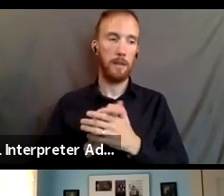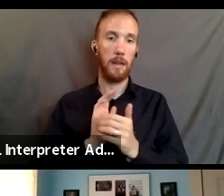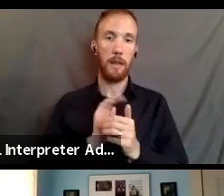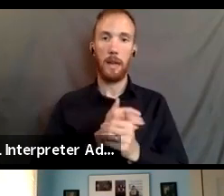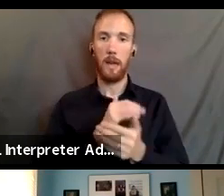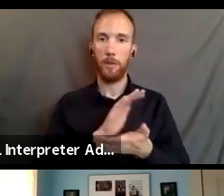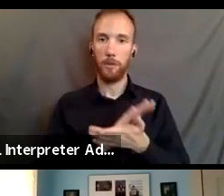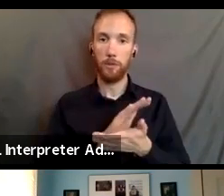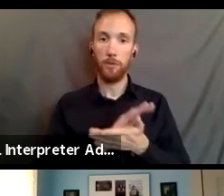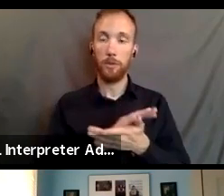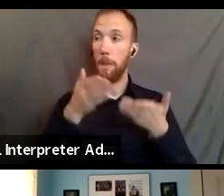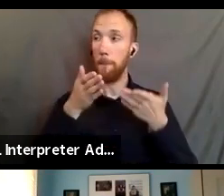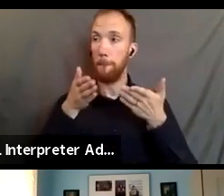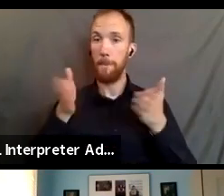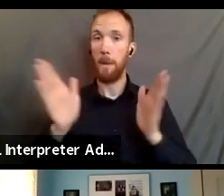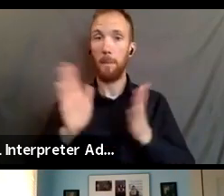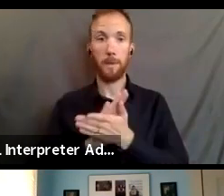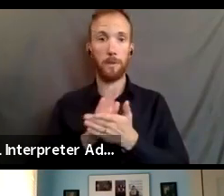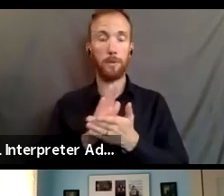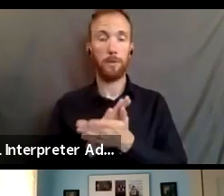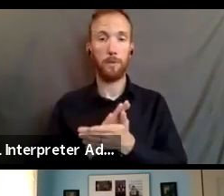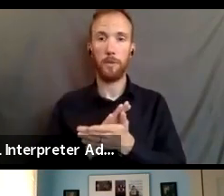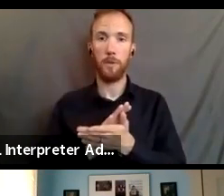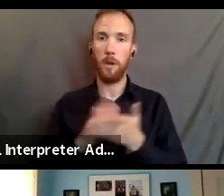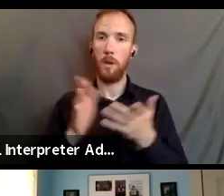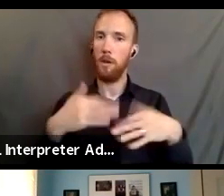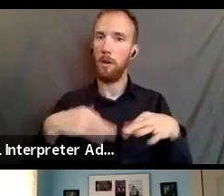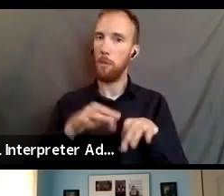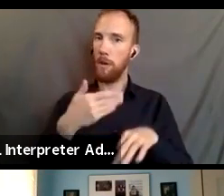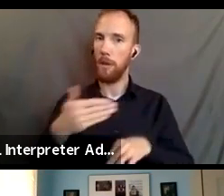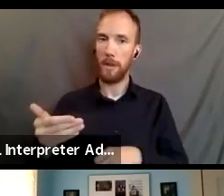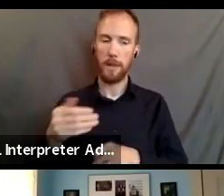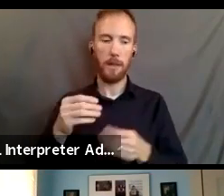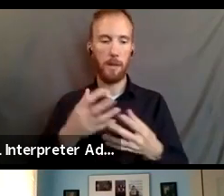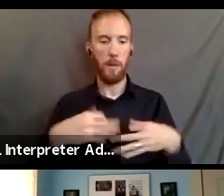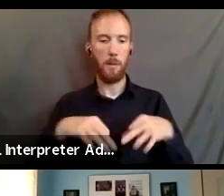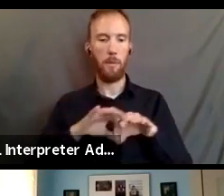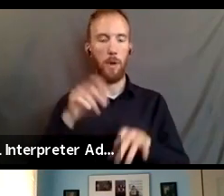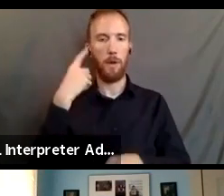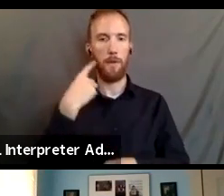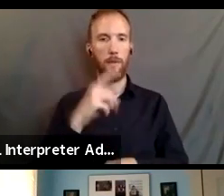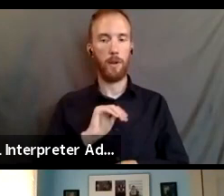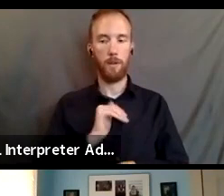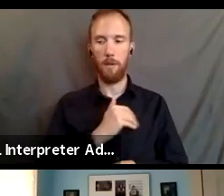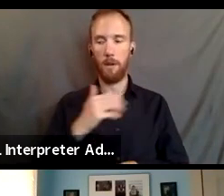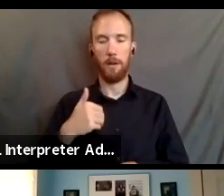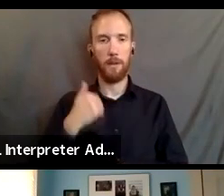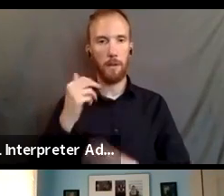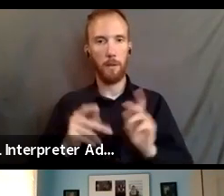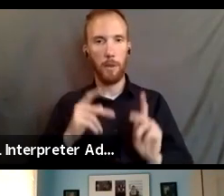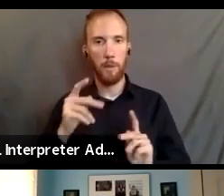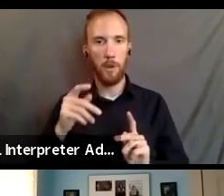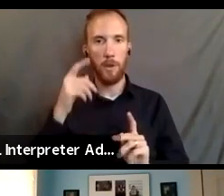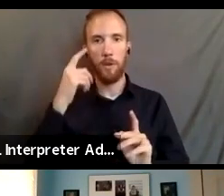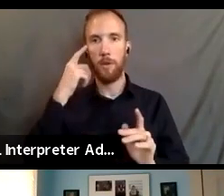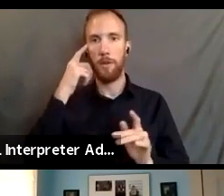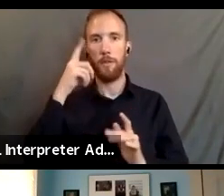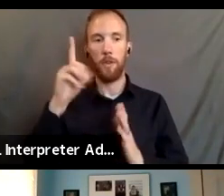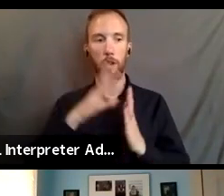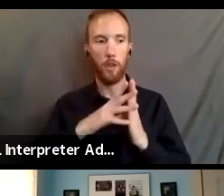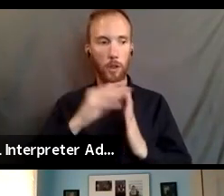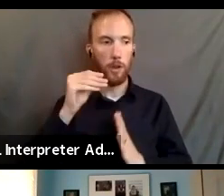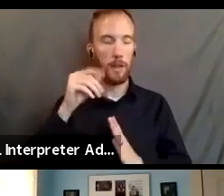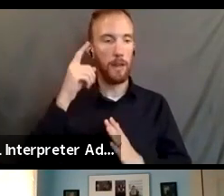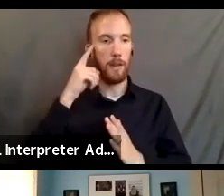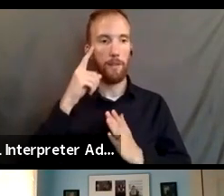an important space our use to learn and for youth to